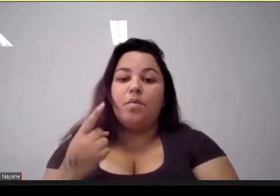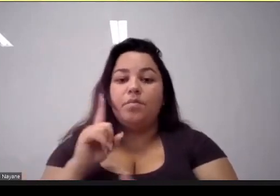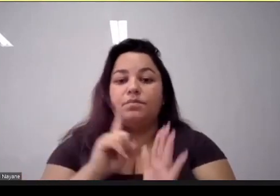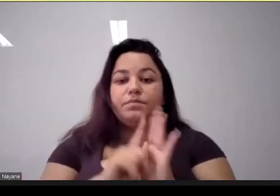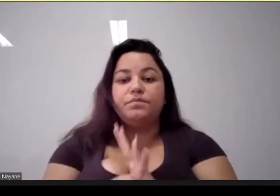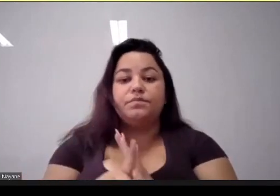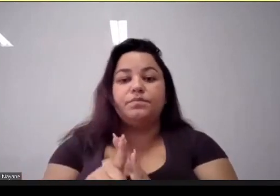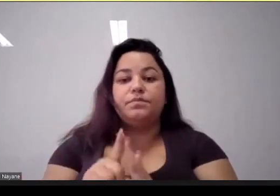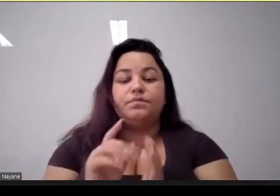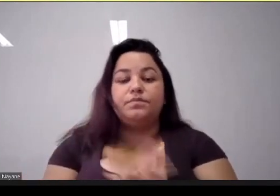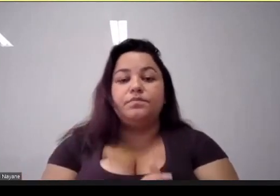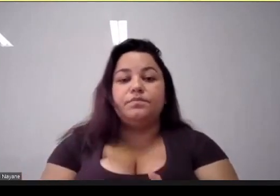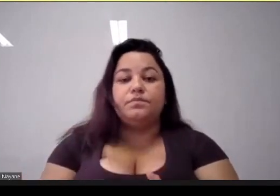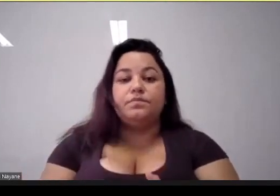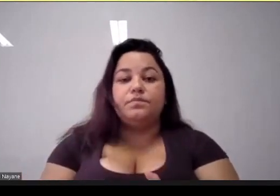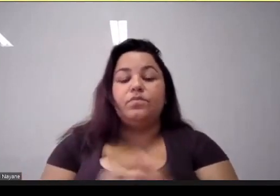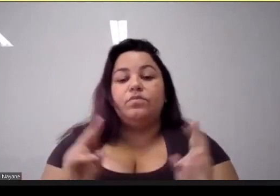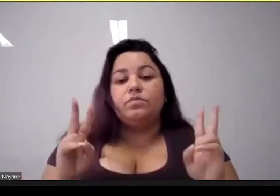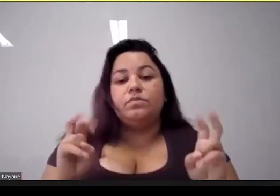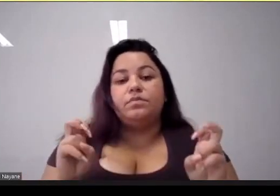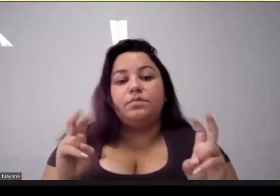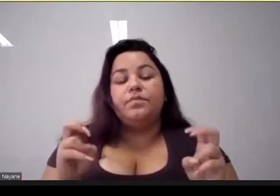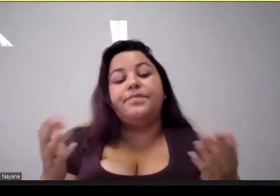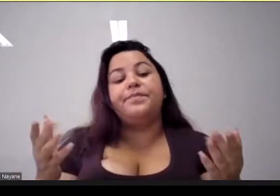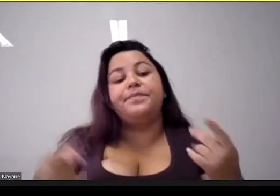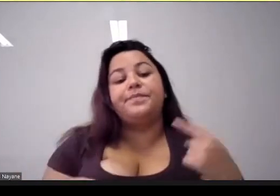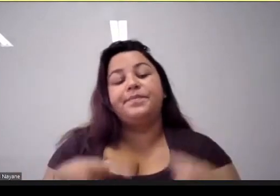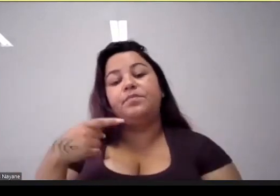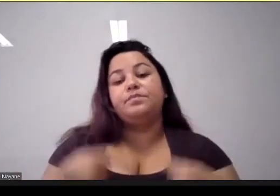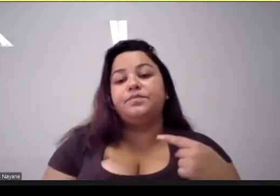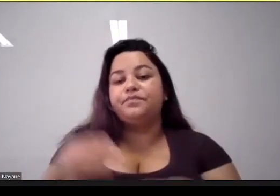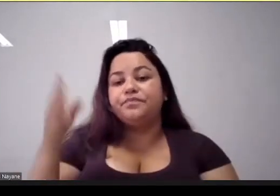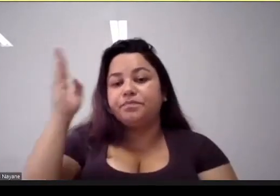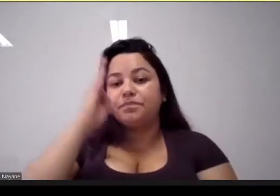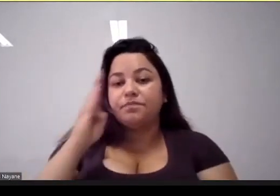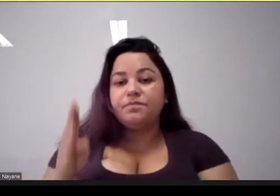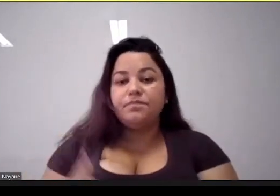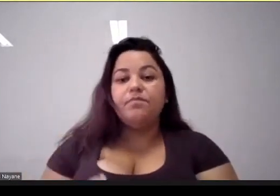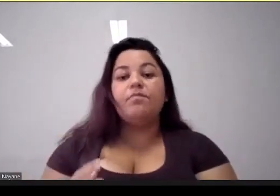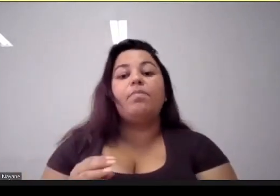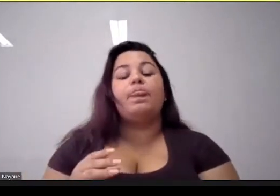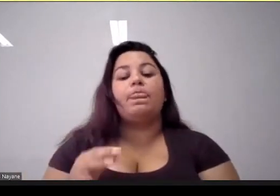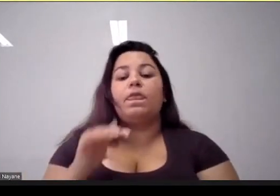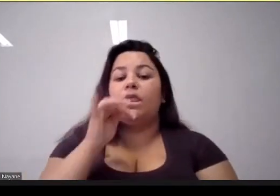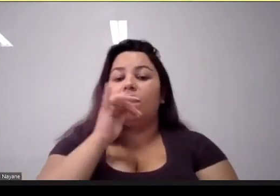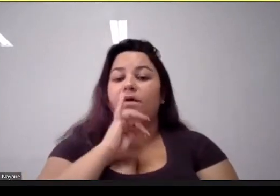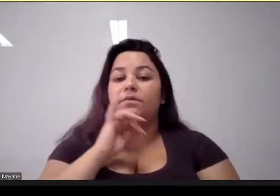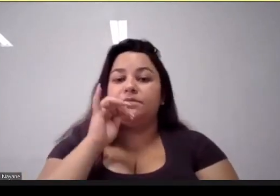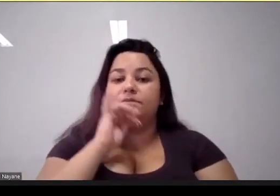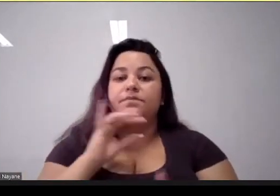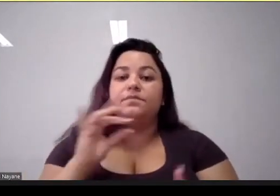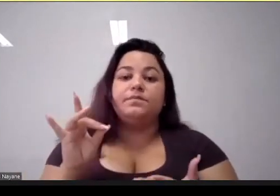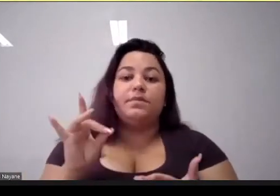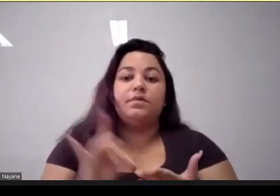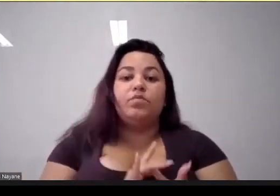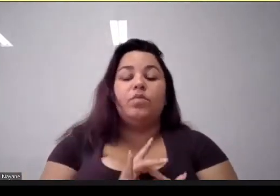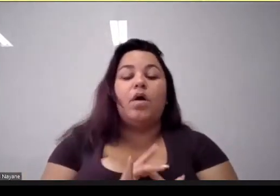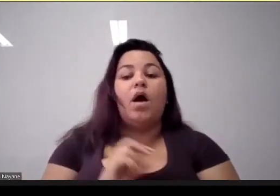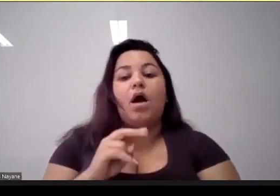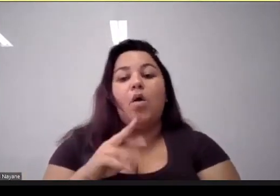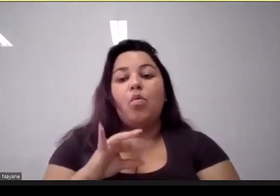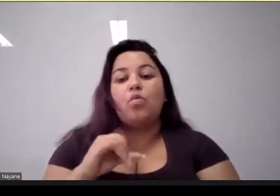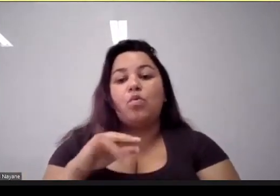one question for you that involves the topic that we have been discussing a lot here in Brazil,